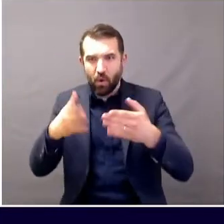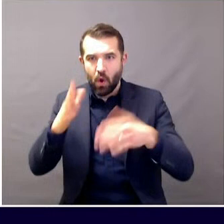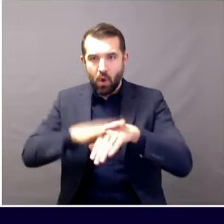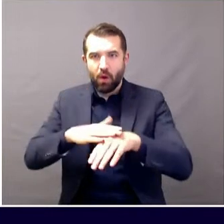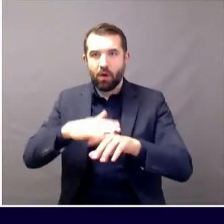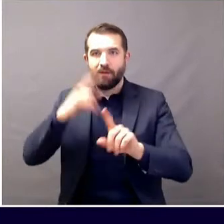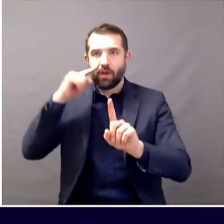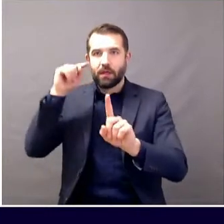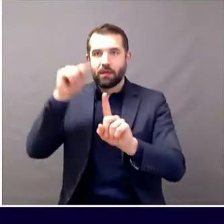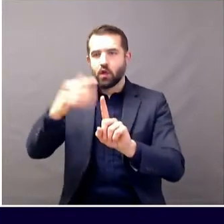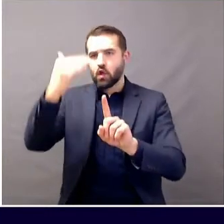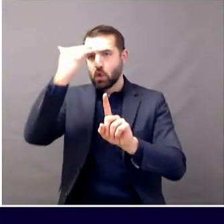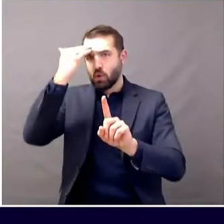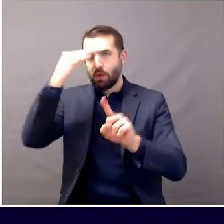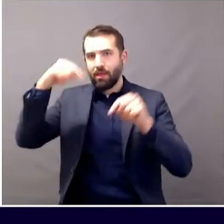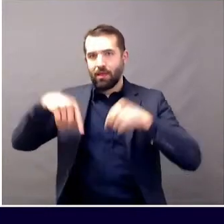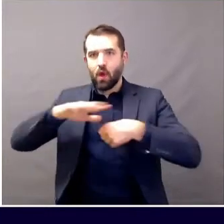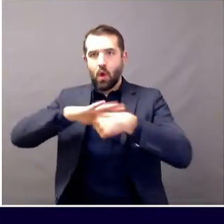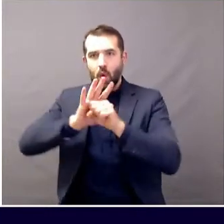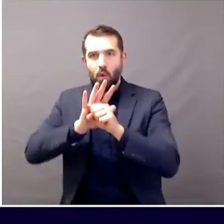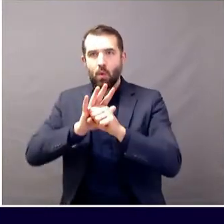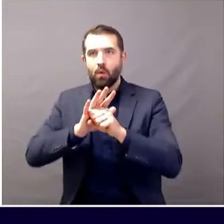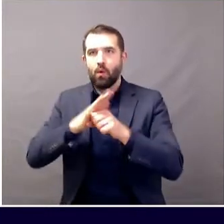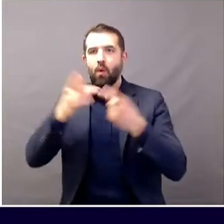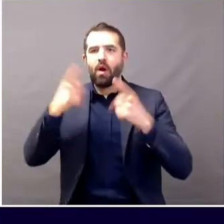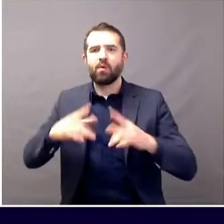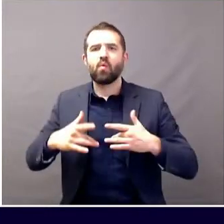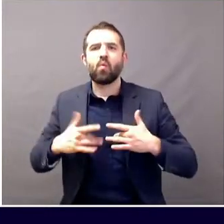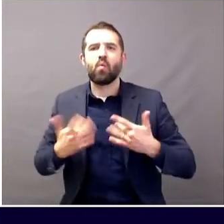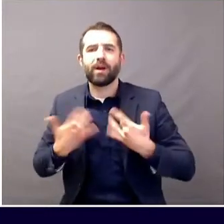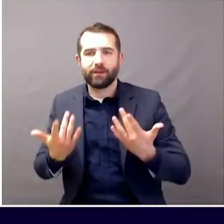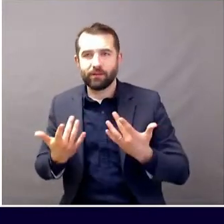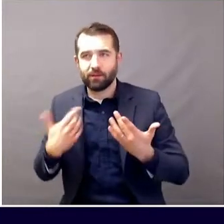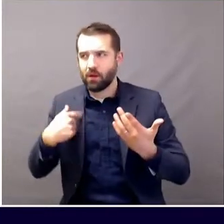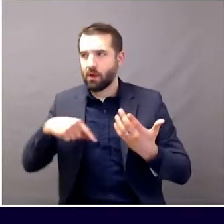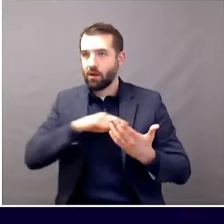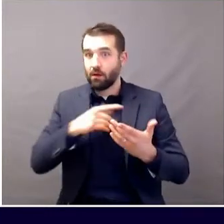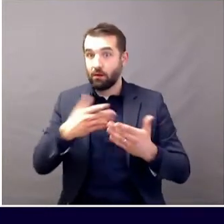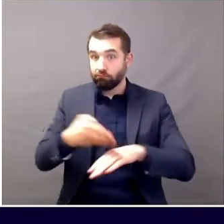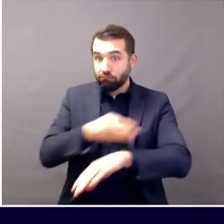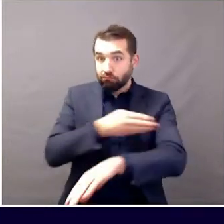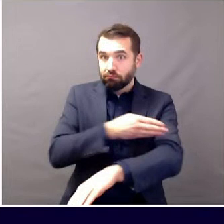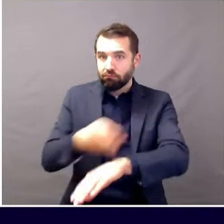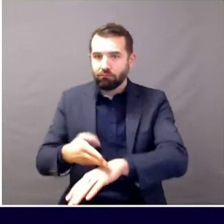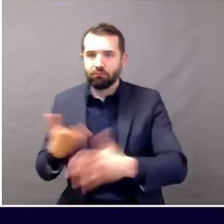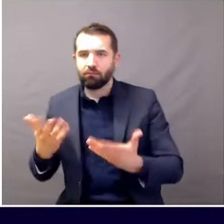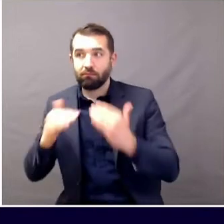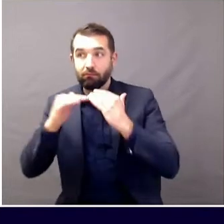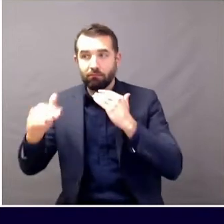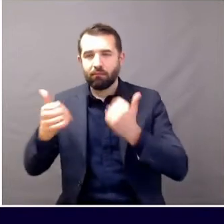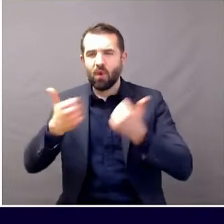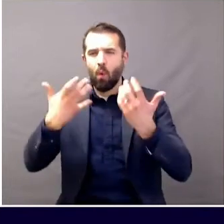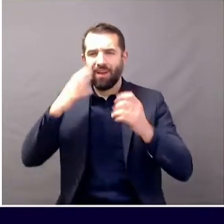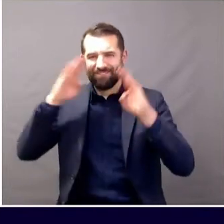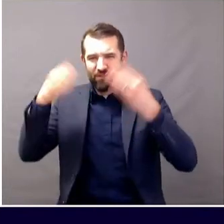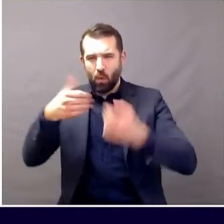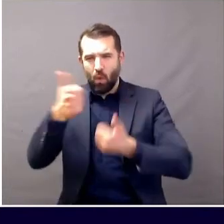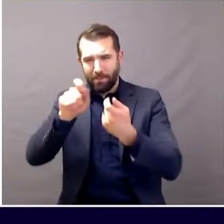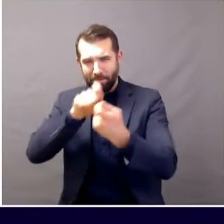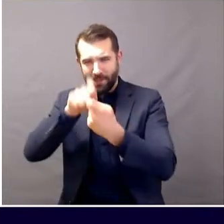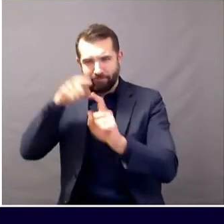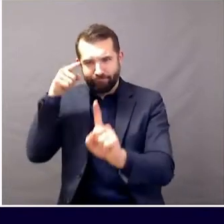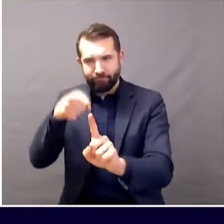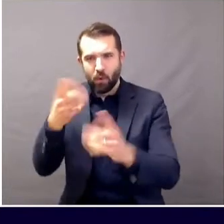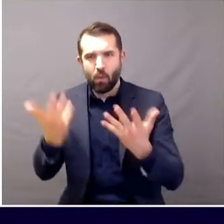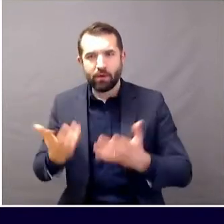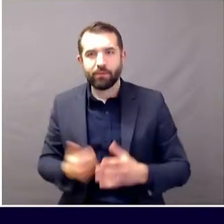yeah. Yep. It's a question I ask myself. It's a question my mother asks me on pretty much every